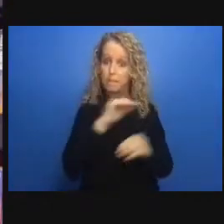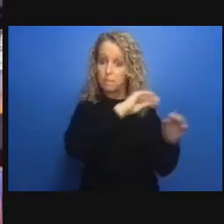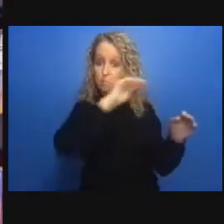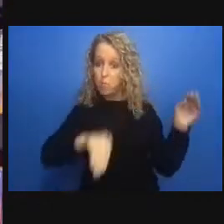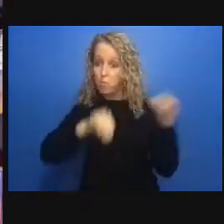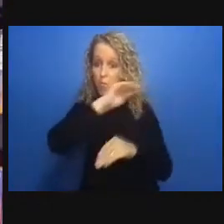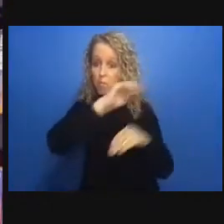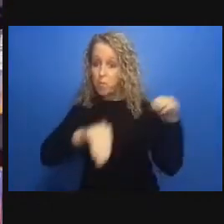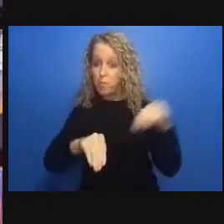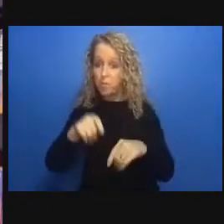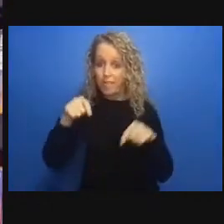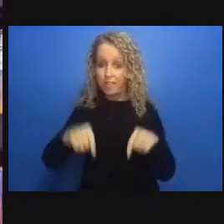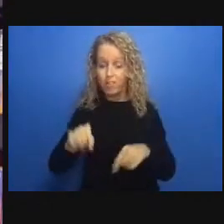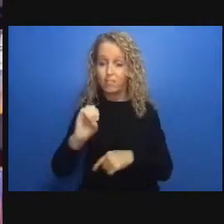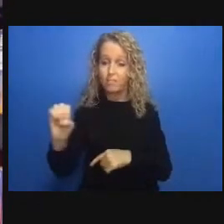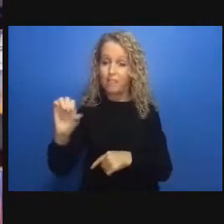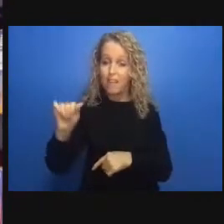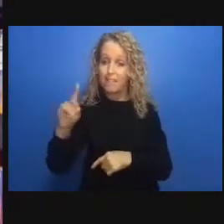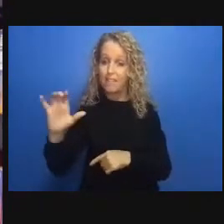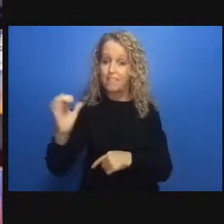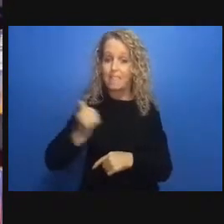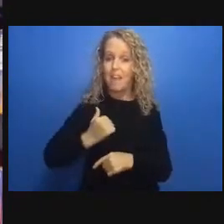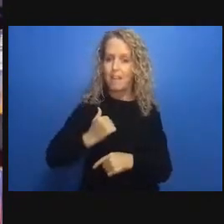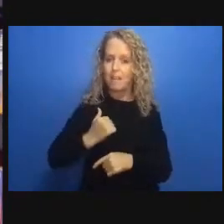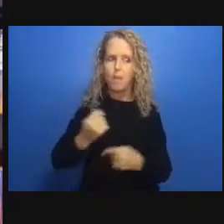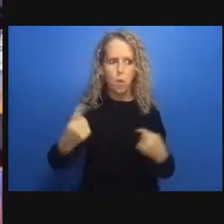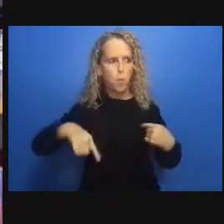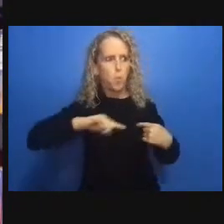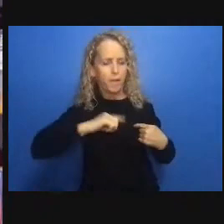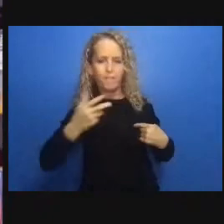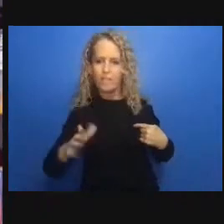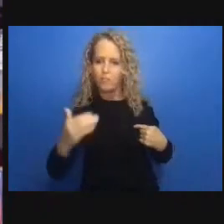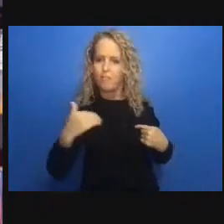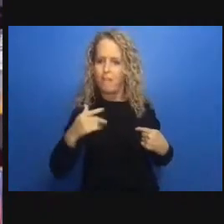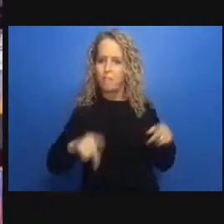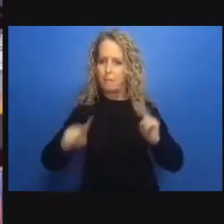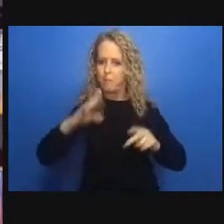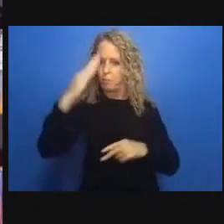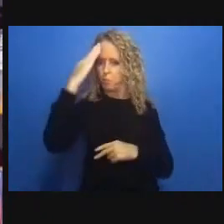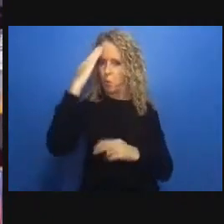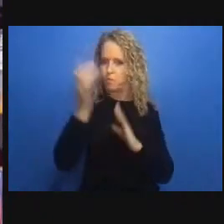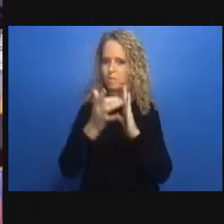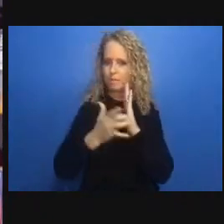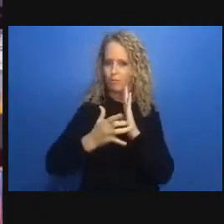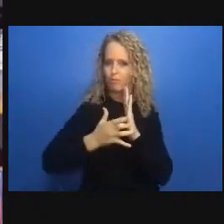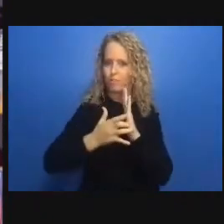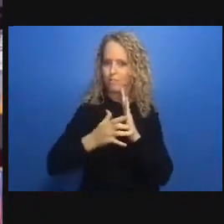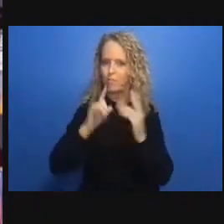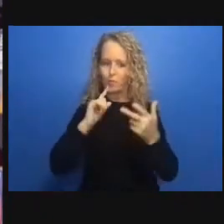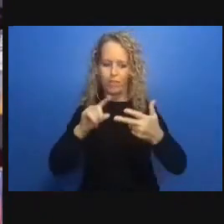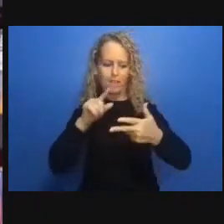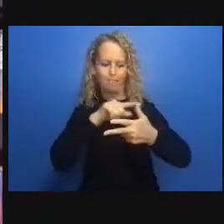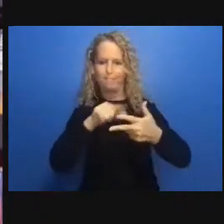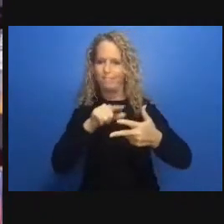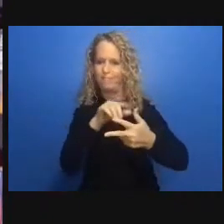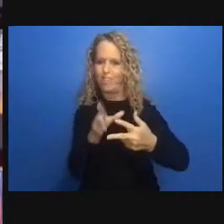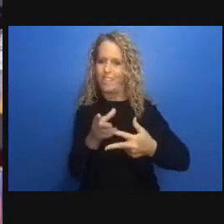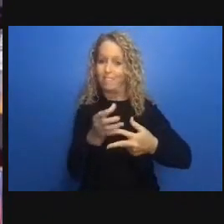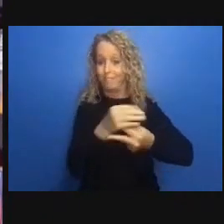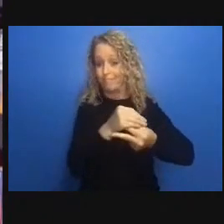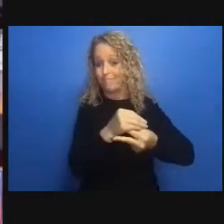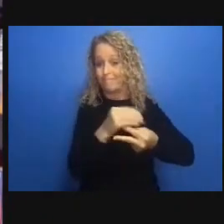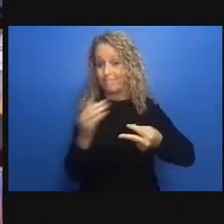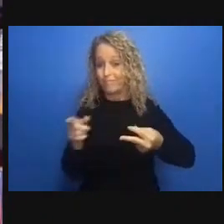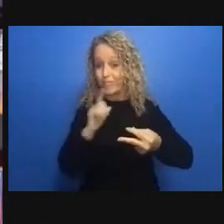It's because of the talent pool. So this links right back to that first issue. And number three, and this was, you